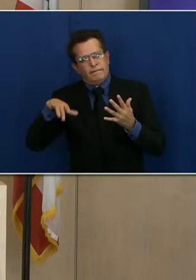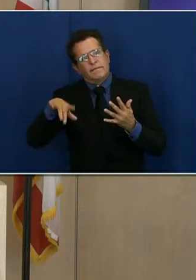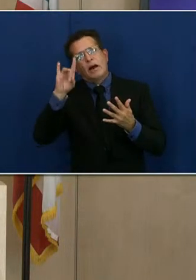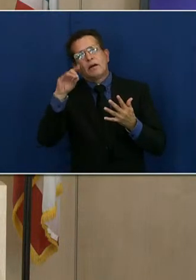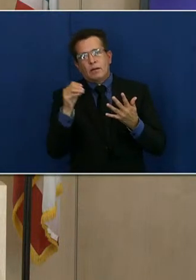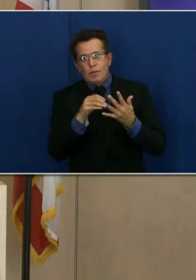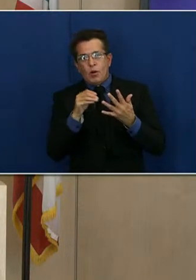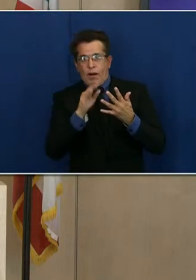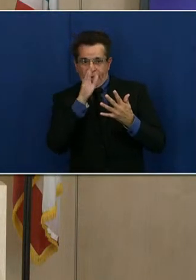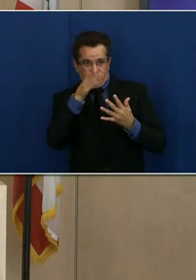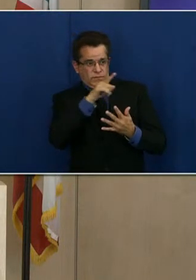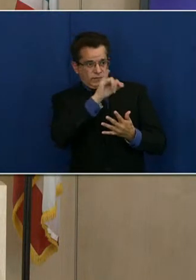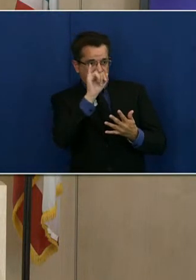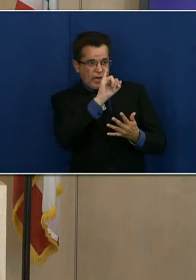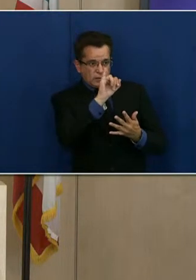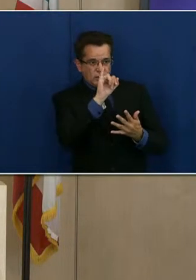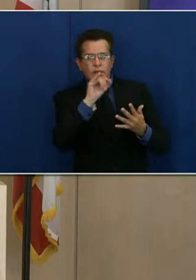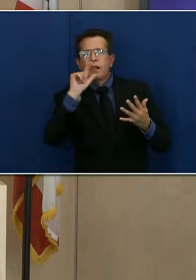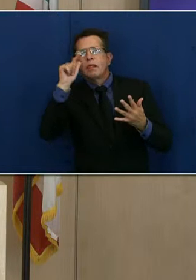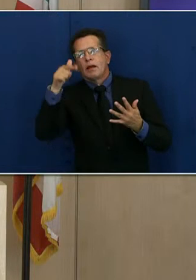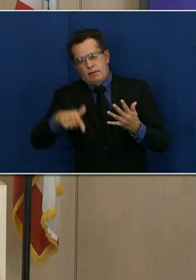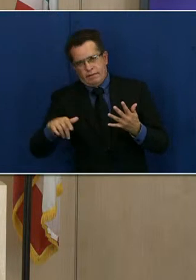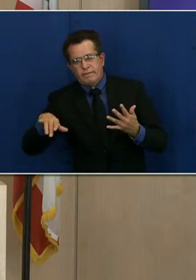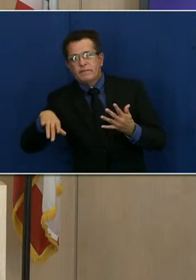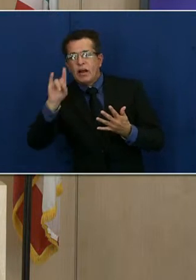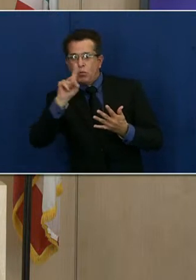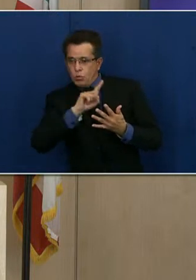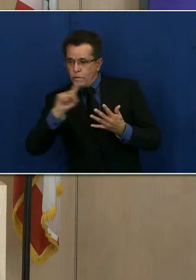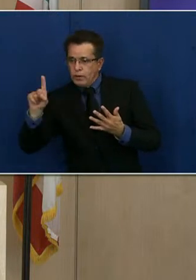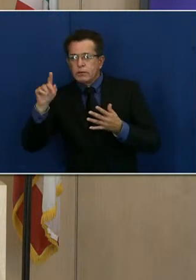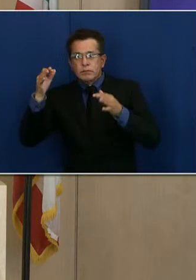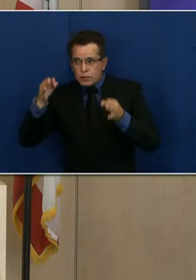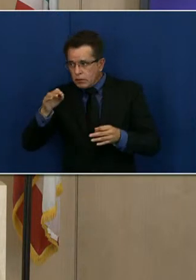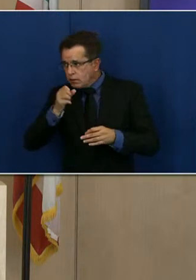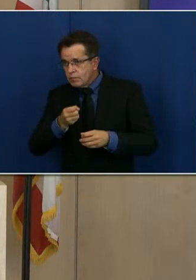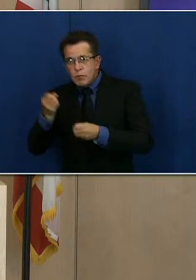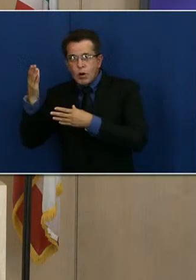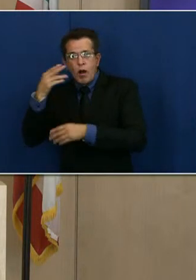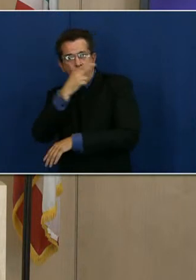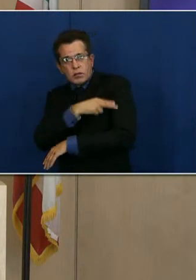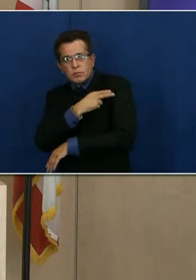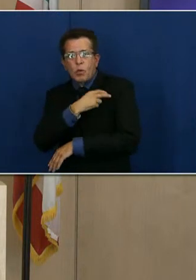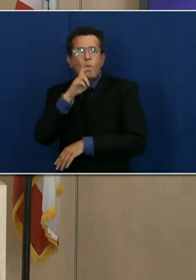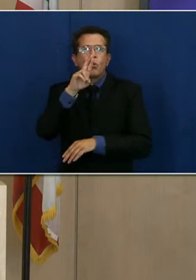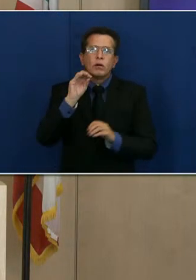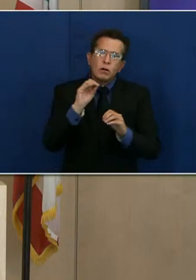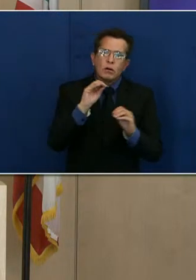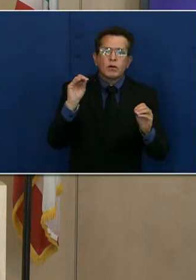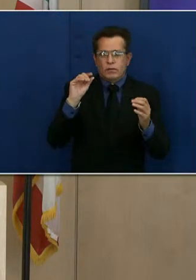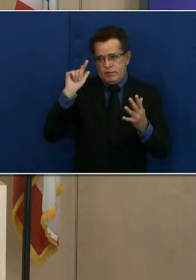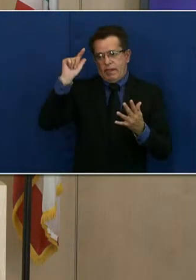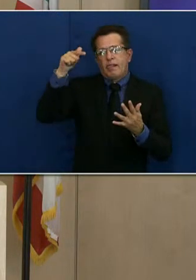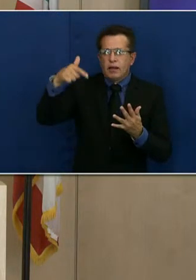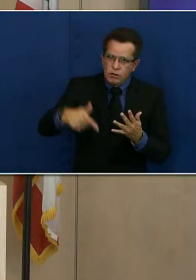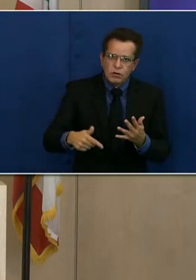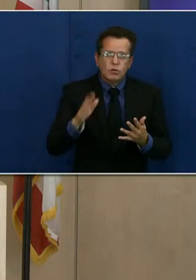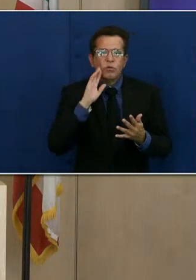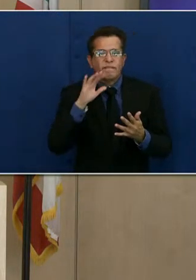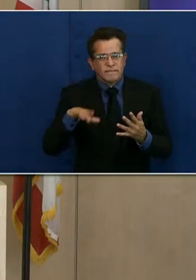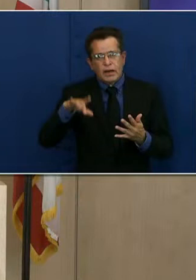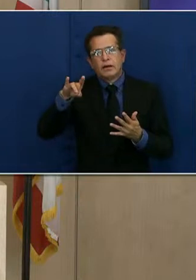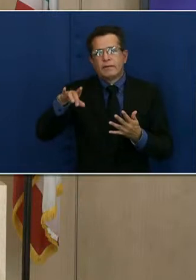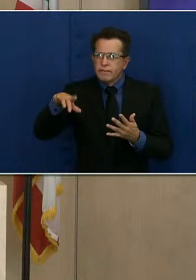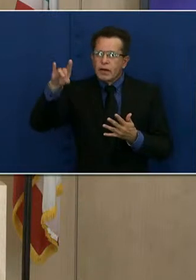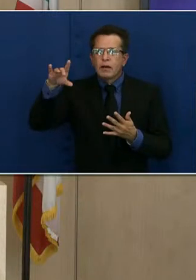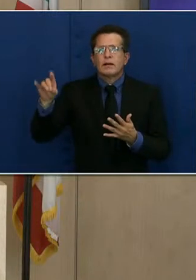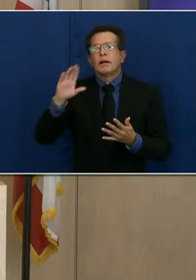after you're infected, it could take a week or more to determine if you need to be hospitalized. And even more downstream are